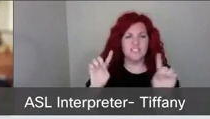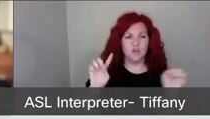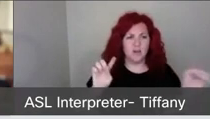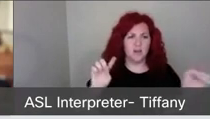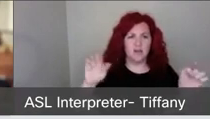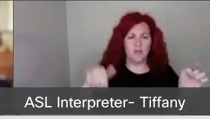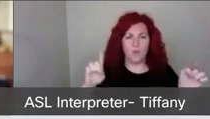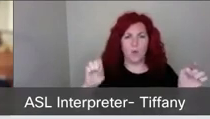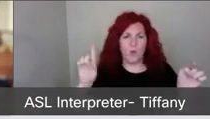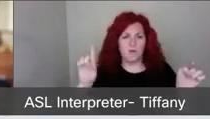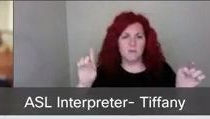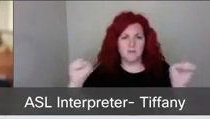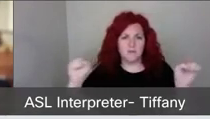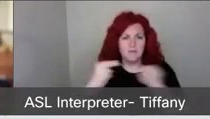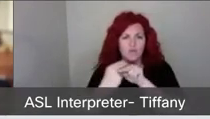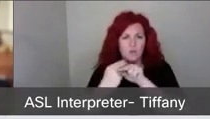keep,